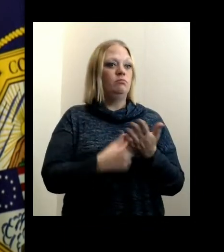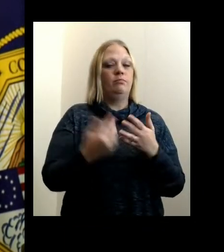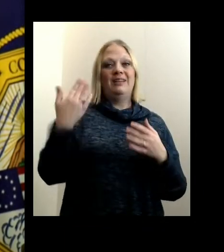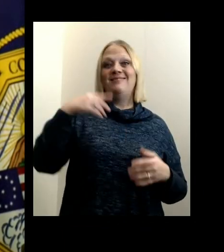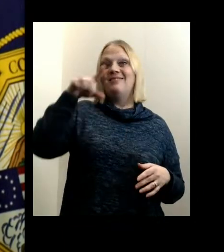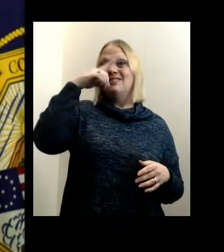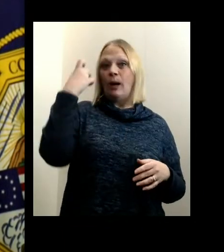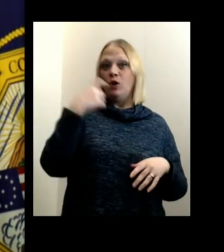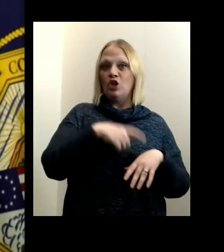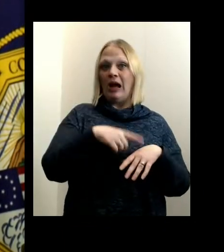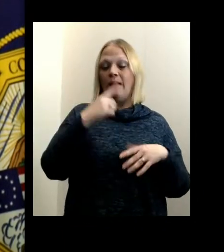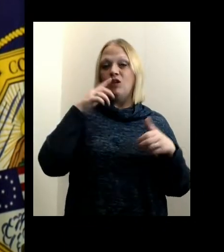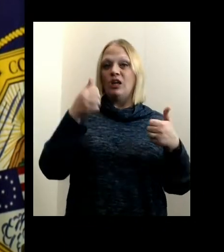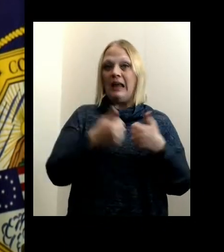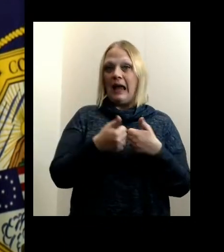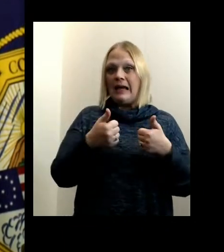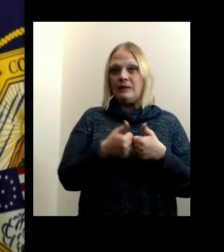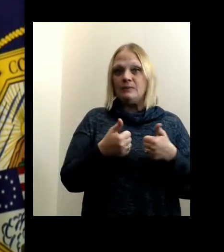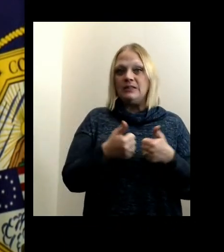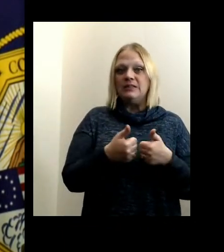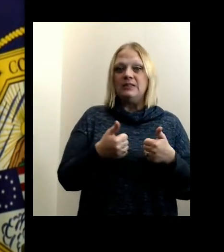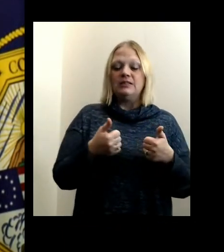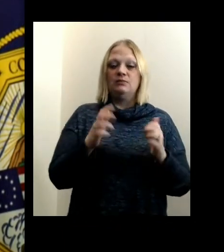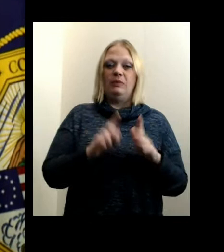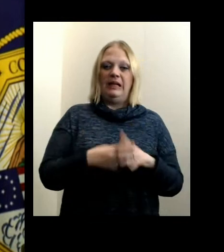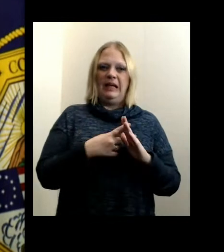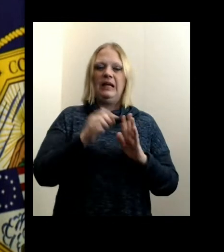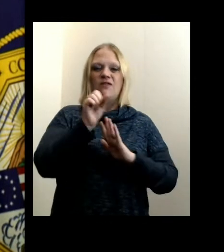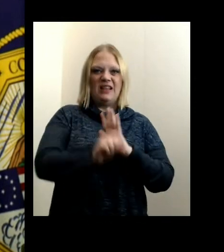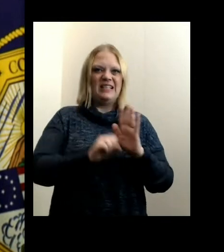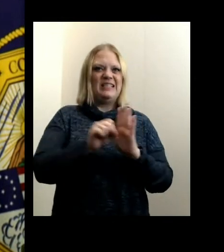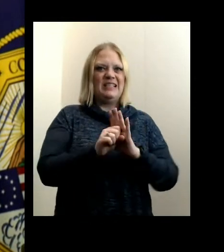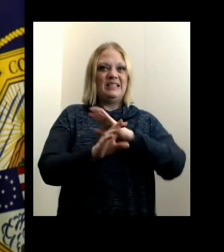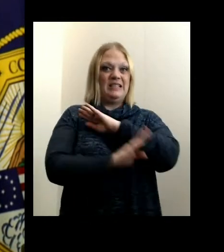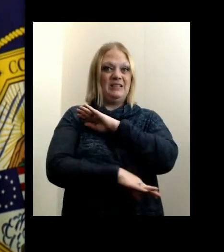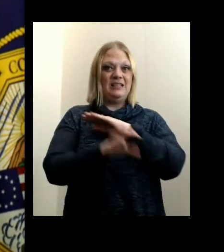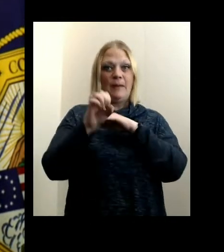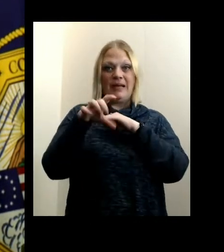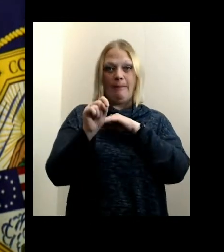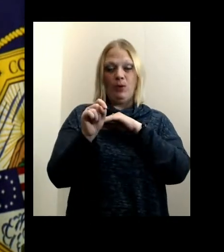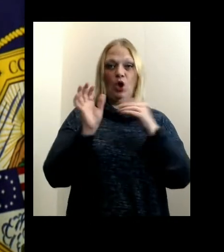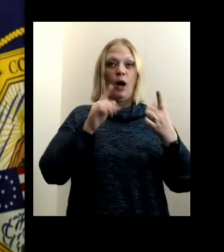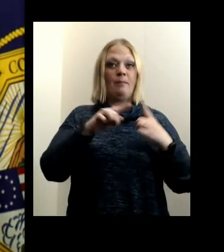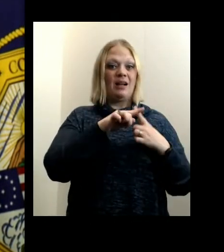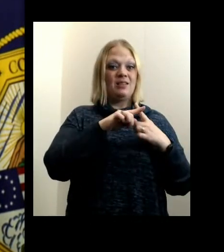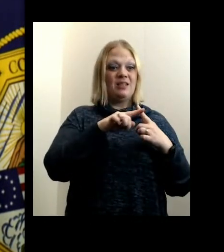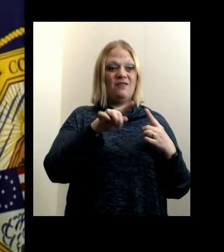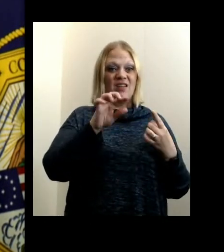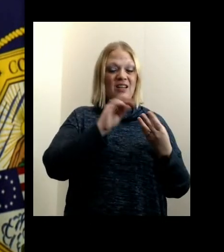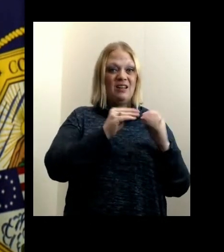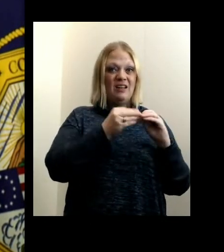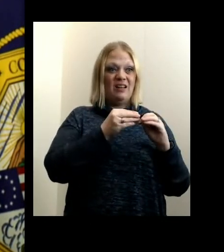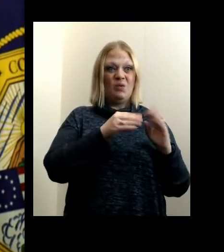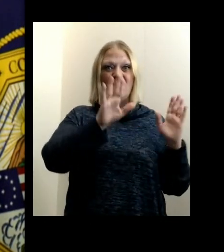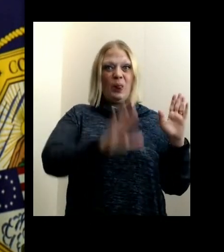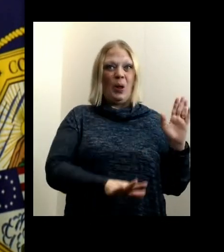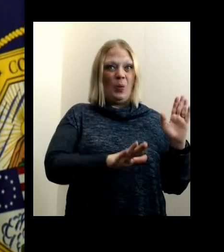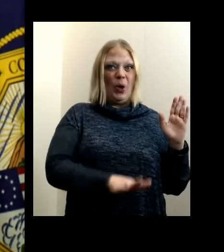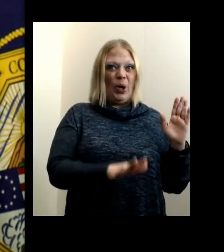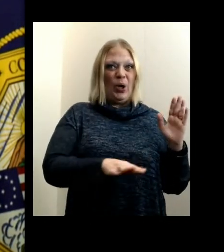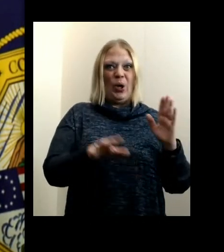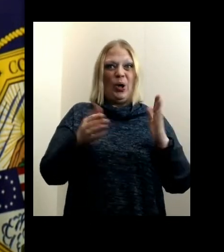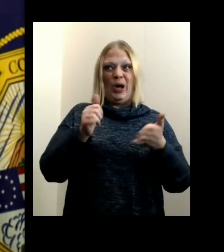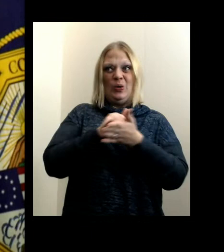summer for games that would have been the beginning of the season in September, our positivity rates were lower then. And New York State